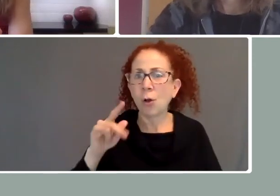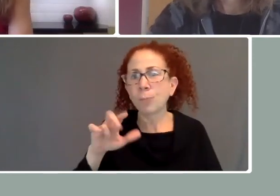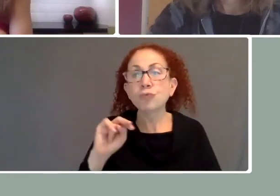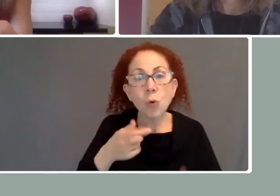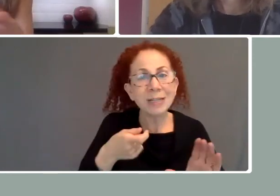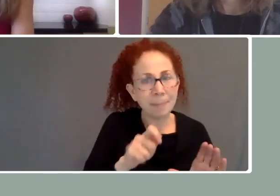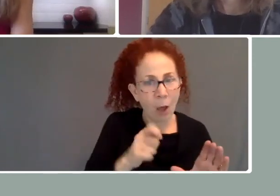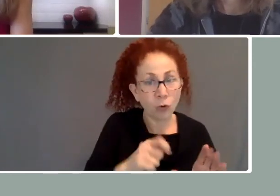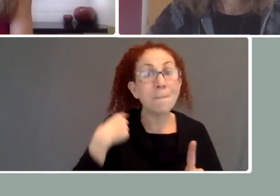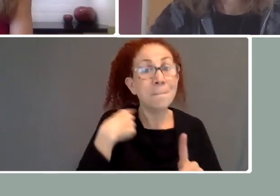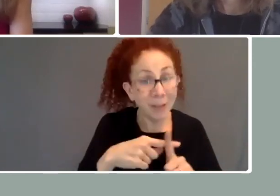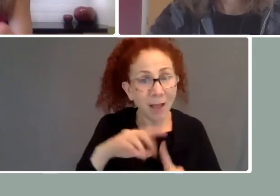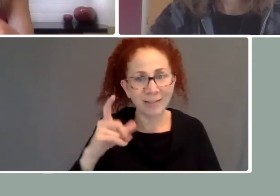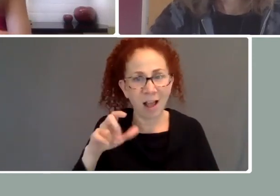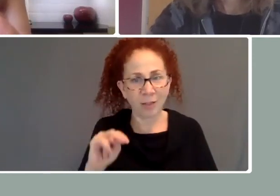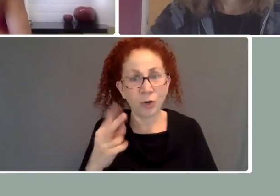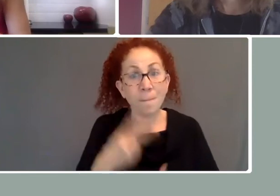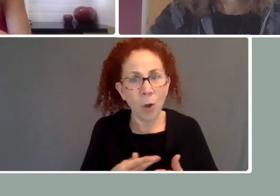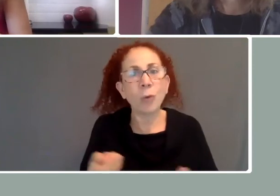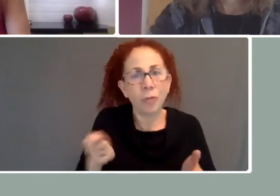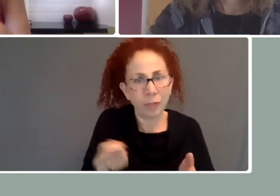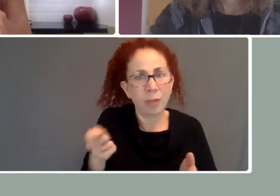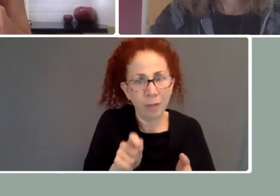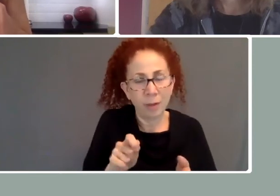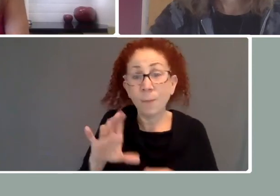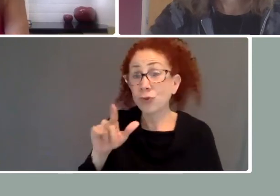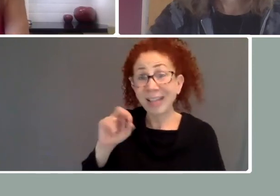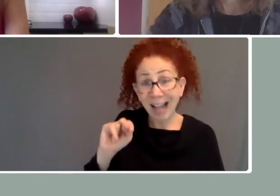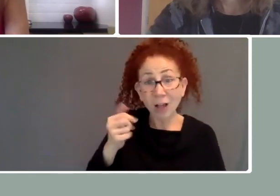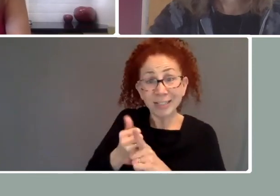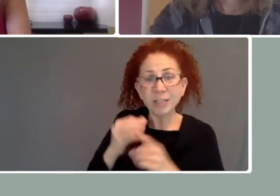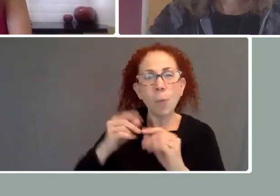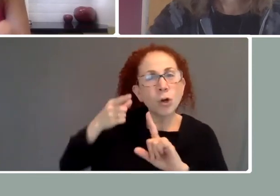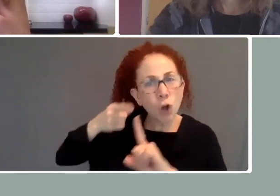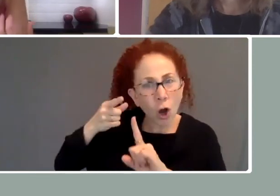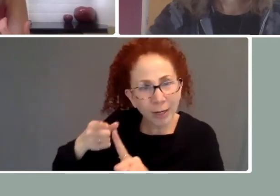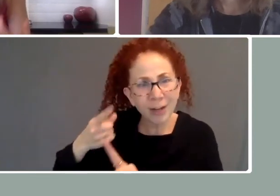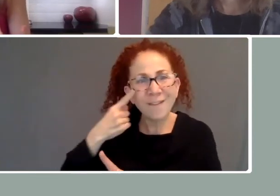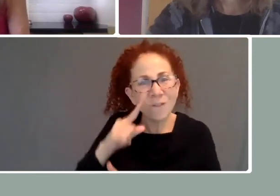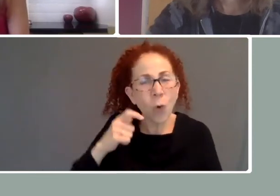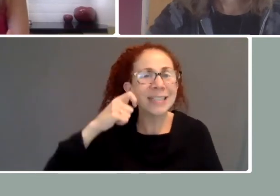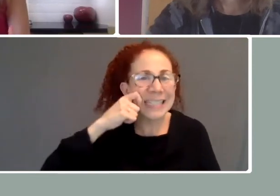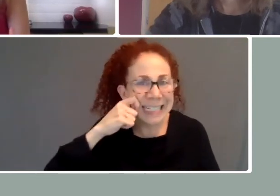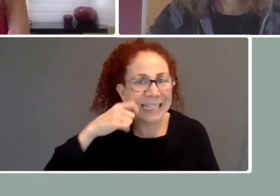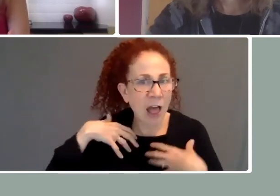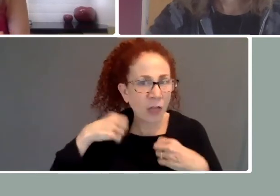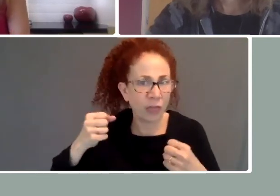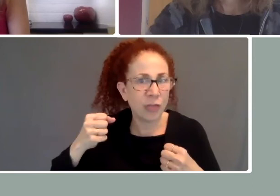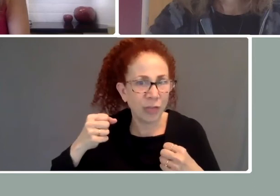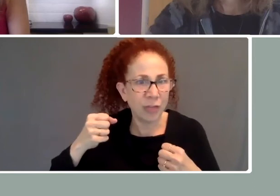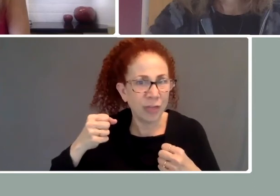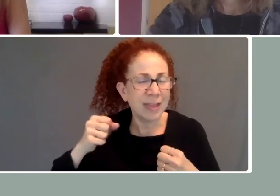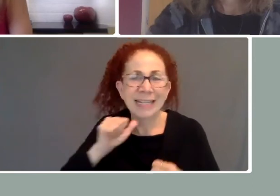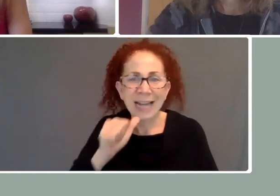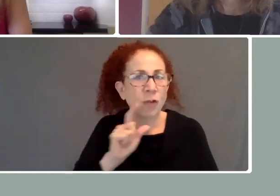powder and the collagen, because the collagen is really more targeted for like skin health than